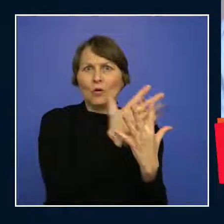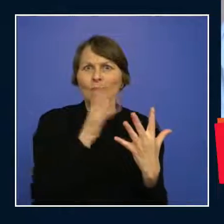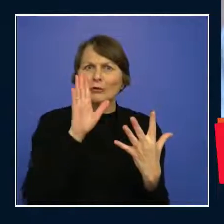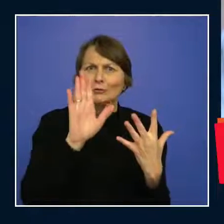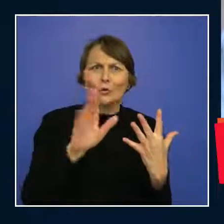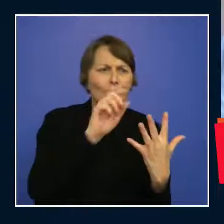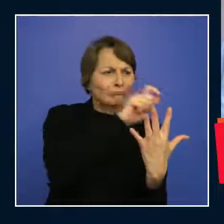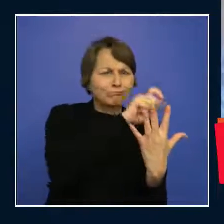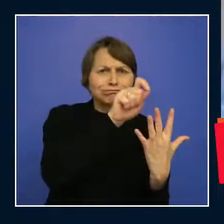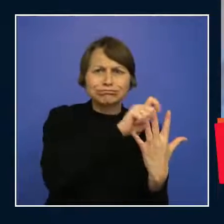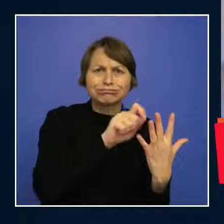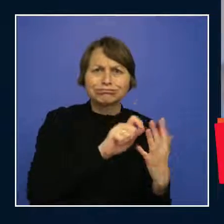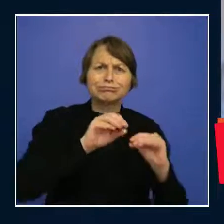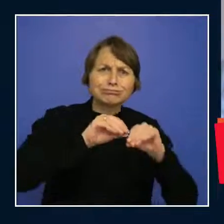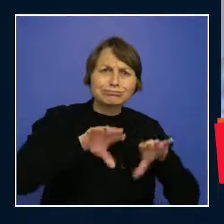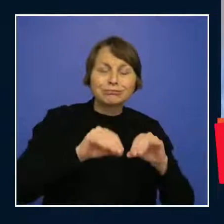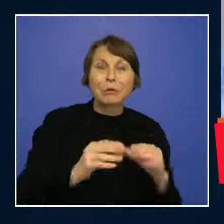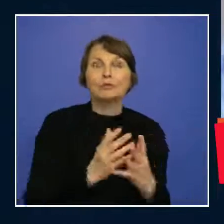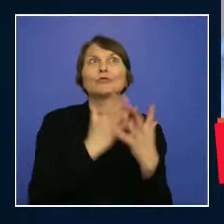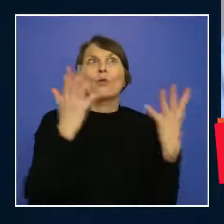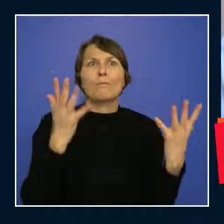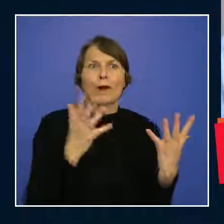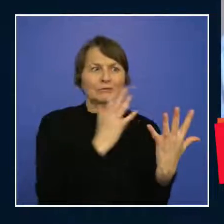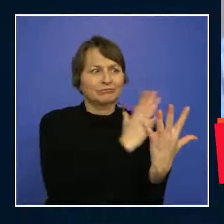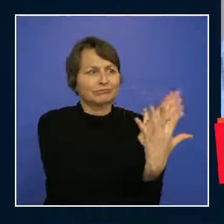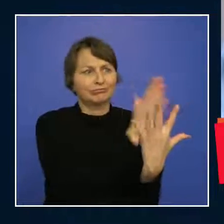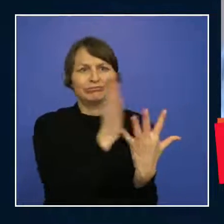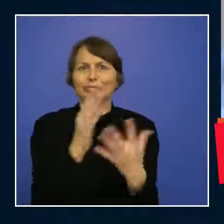It's really so much content.